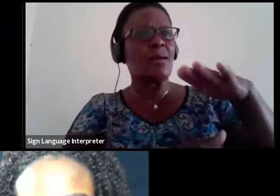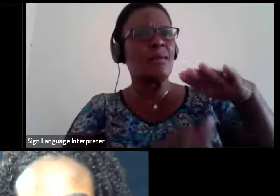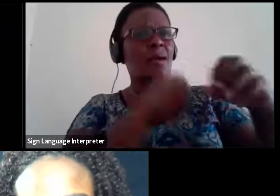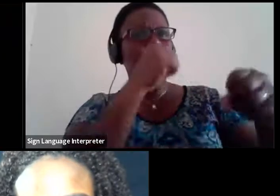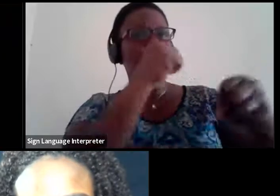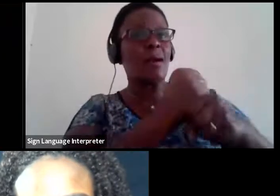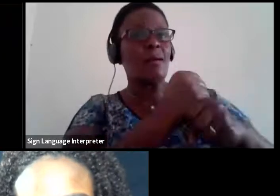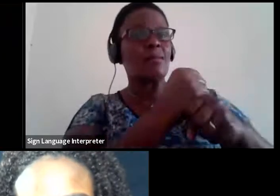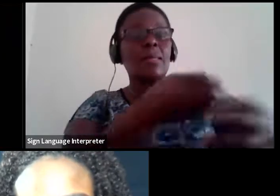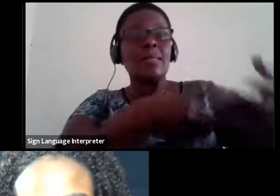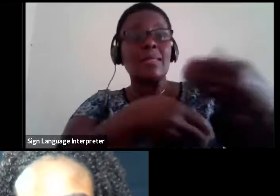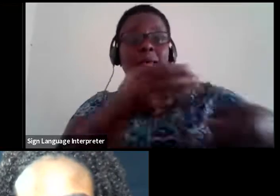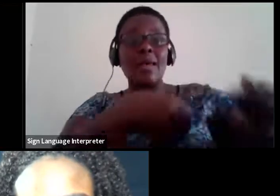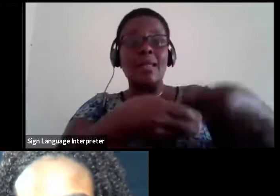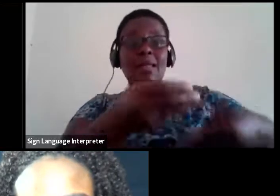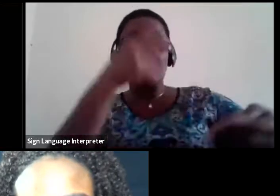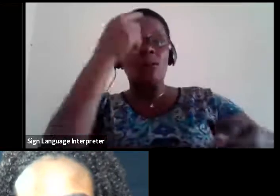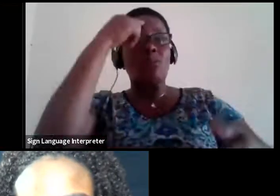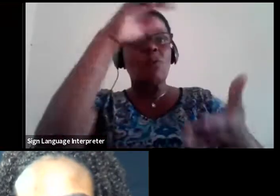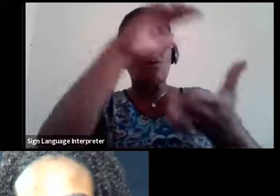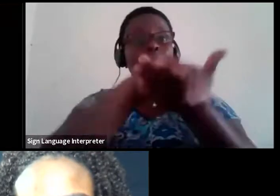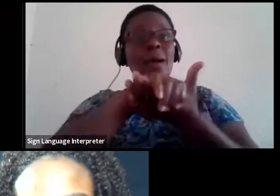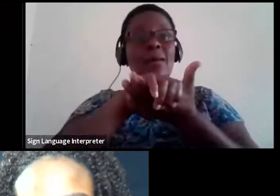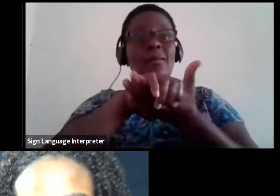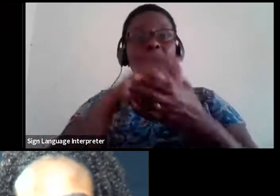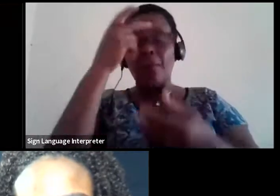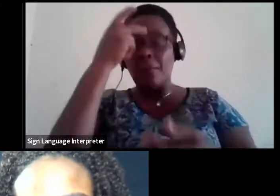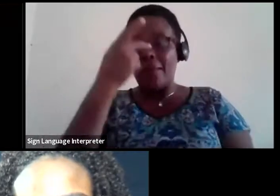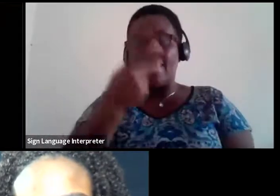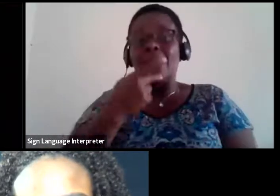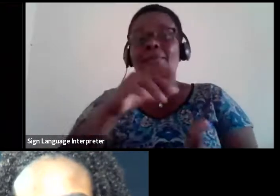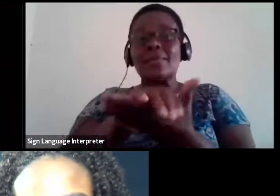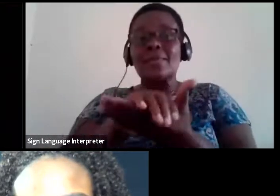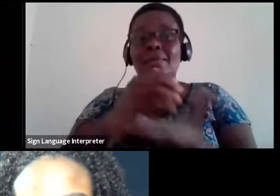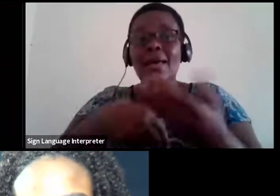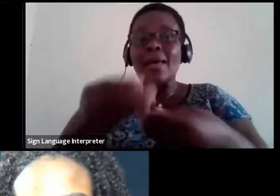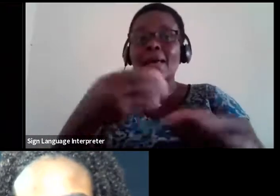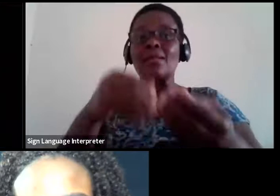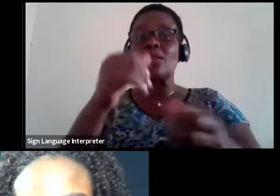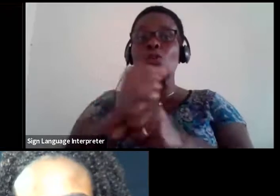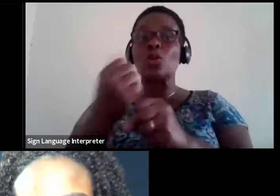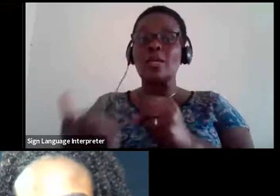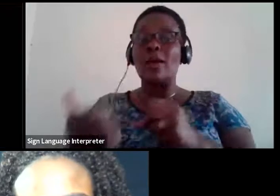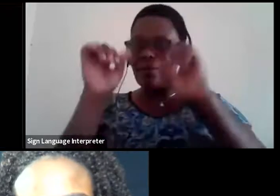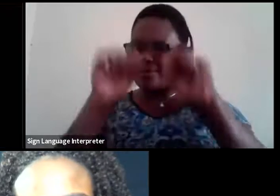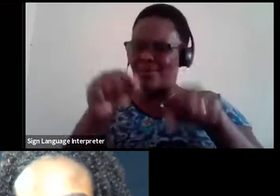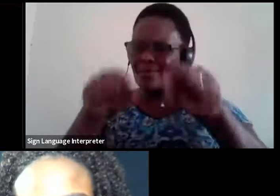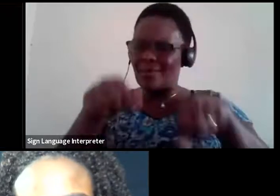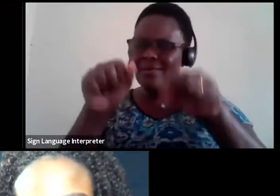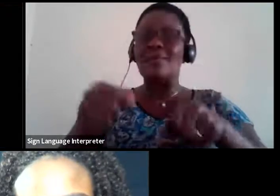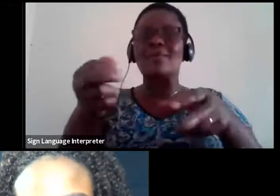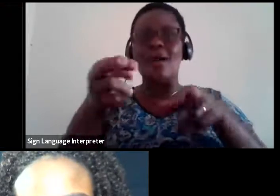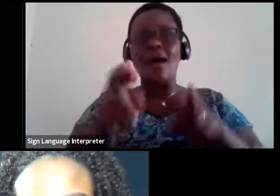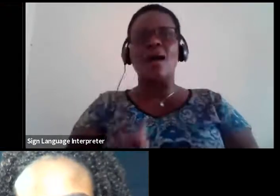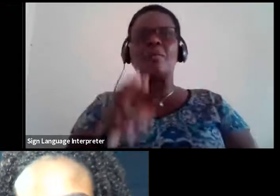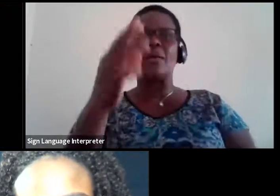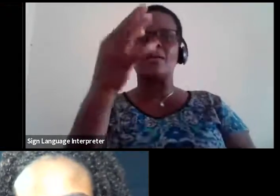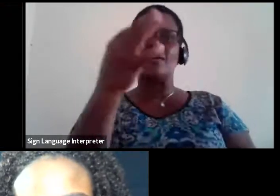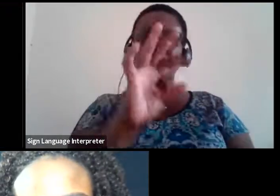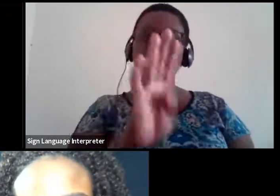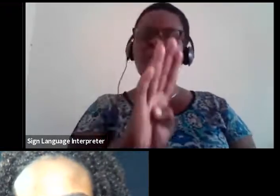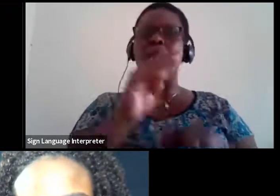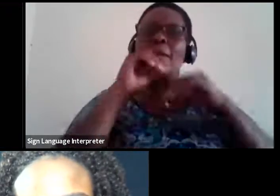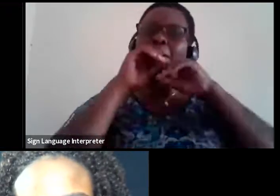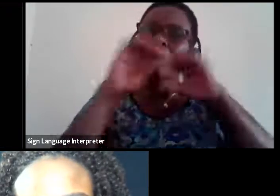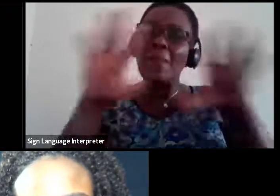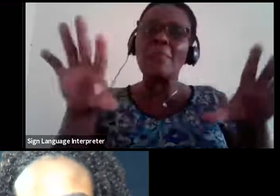her parents. Yes, on Facebook, and this was a very public space that anyone